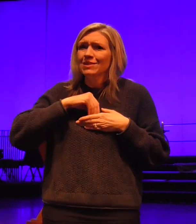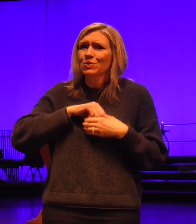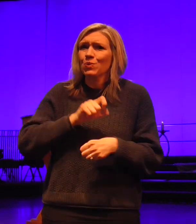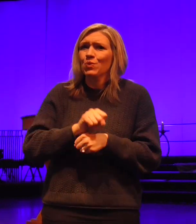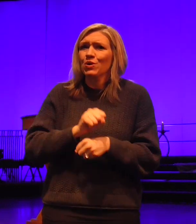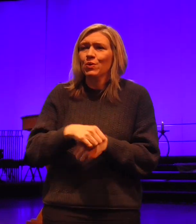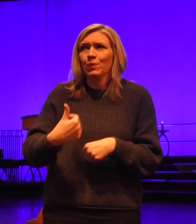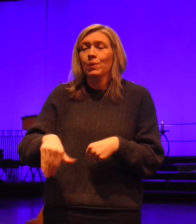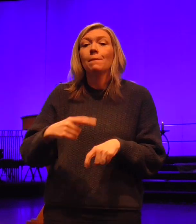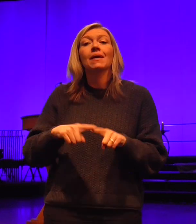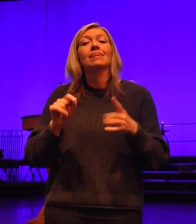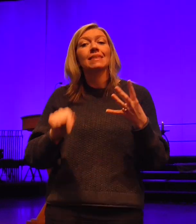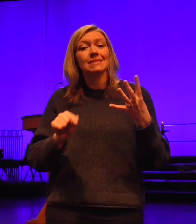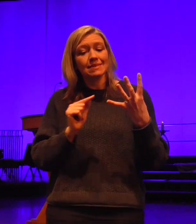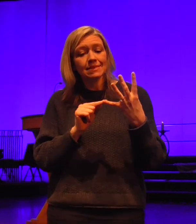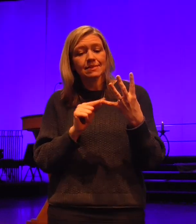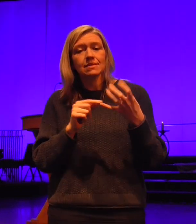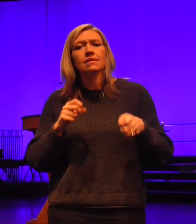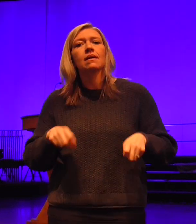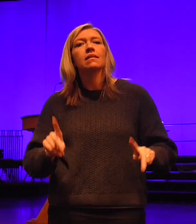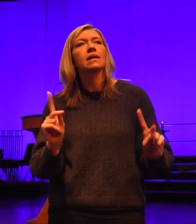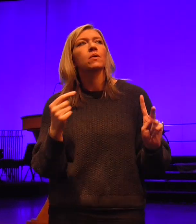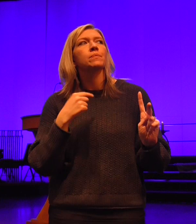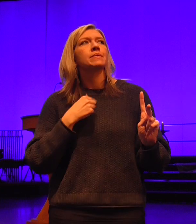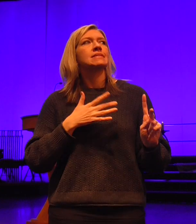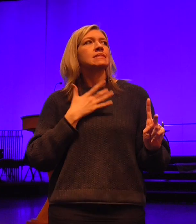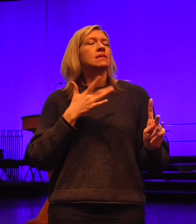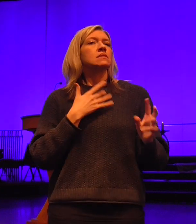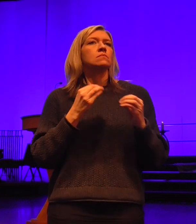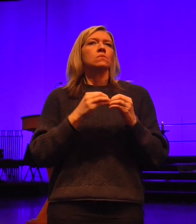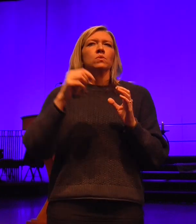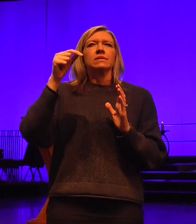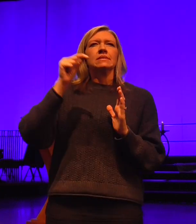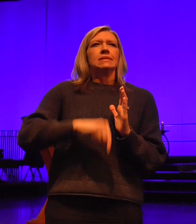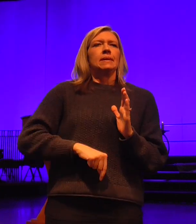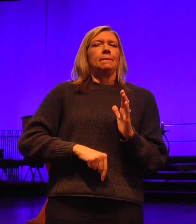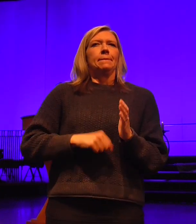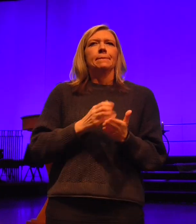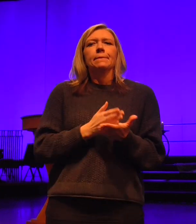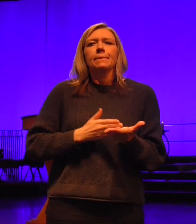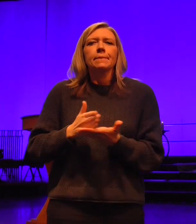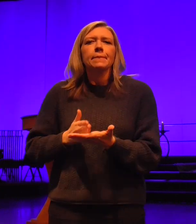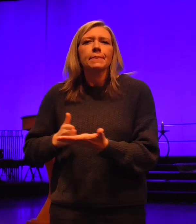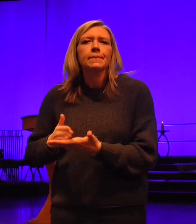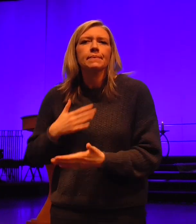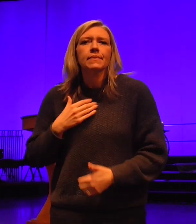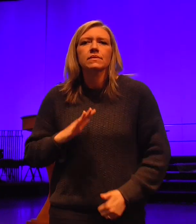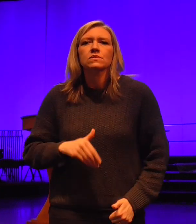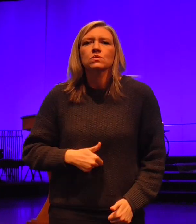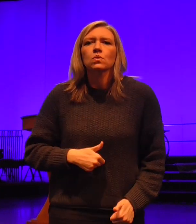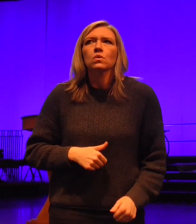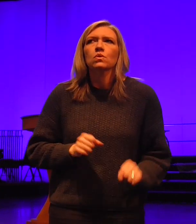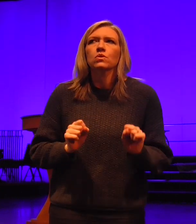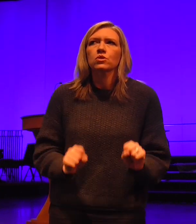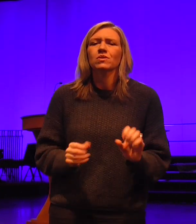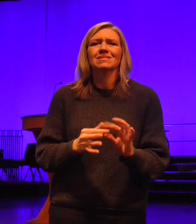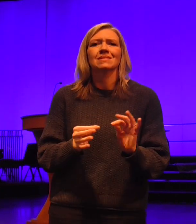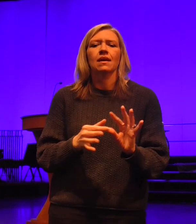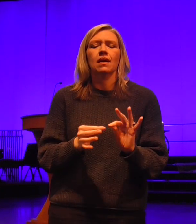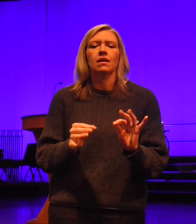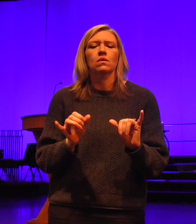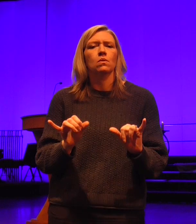that allowed me to sense the deeper elements of my soul that could say, oh,